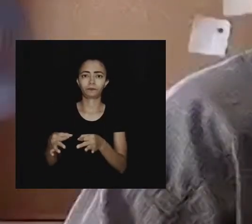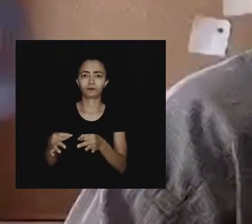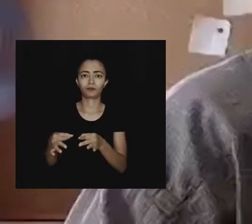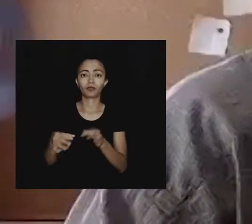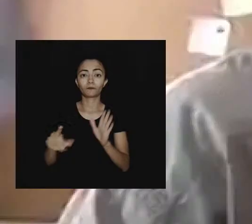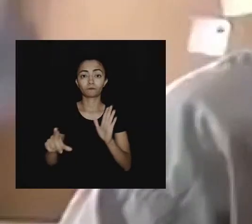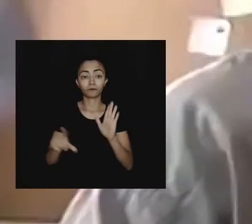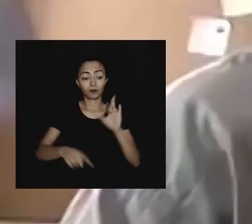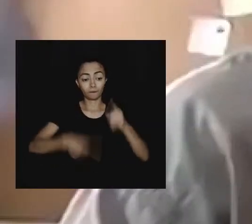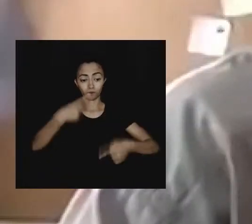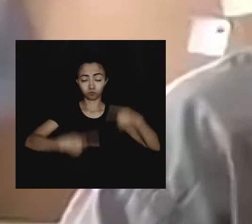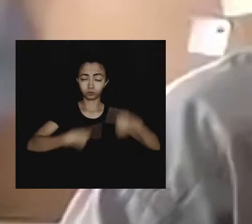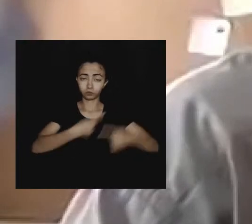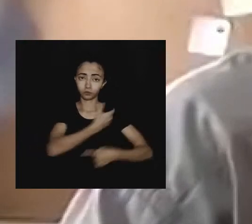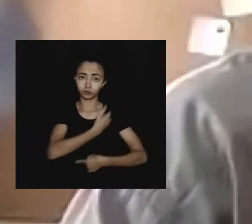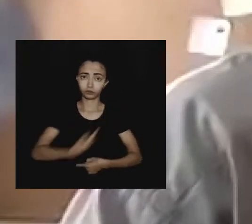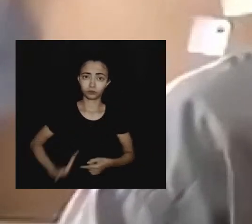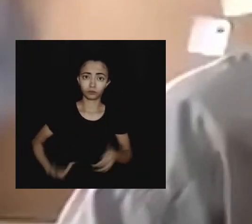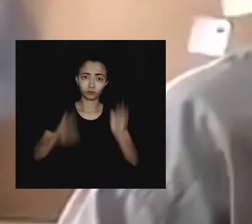public policies